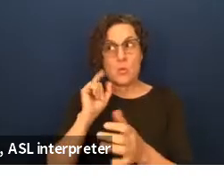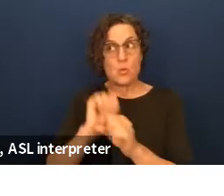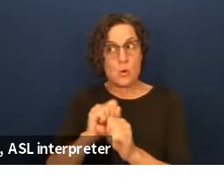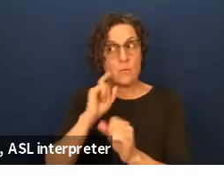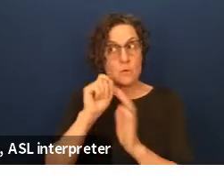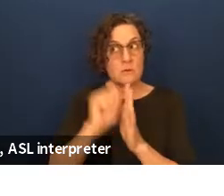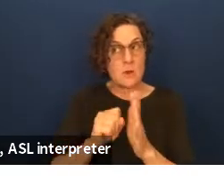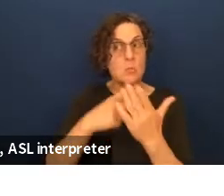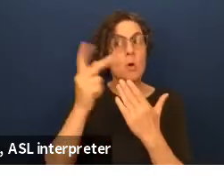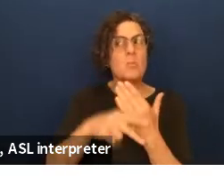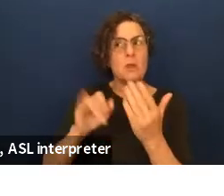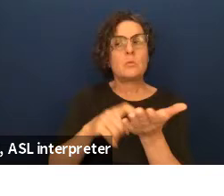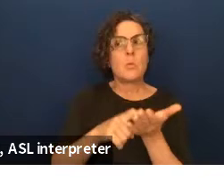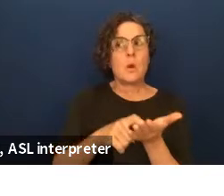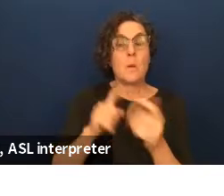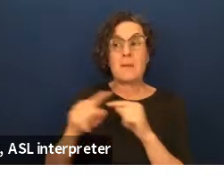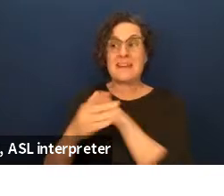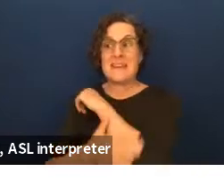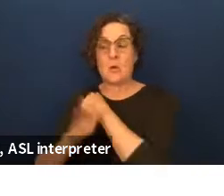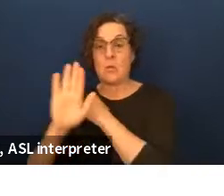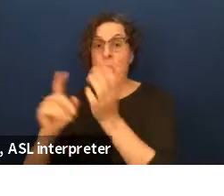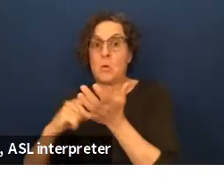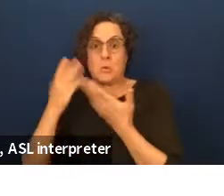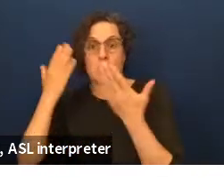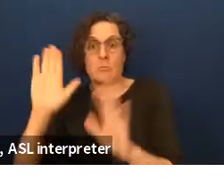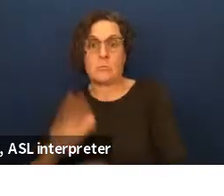not sure what the county allows.